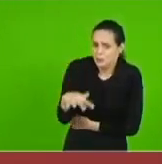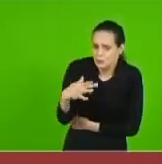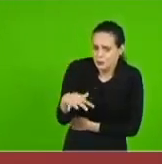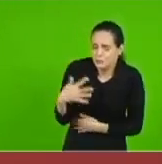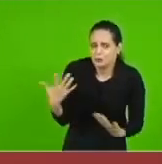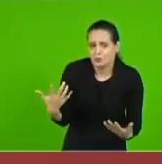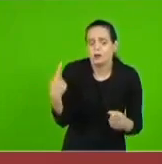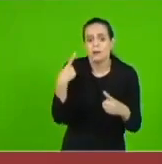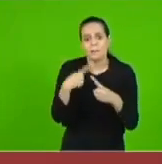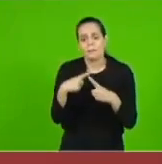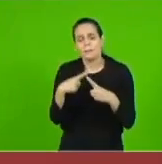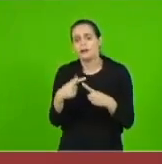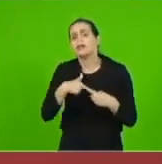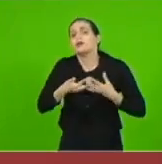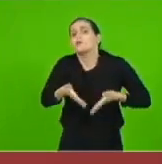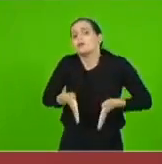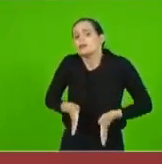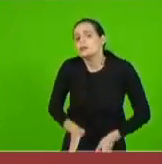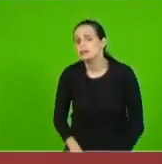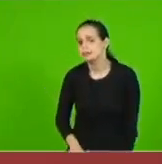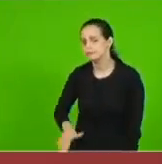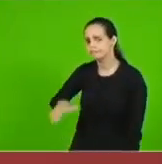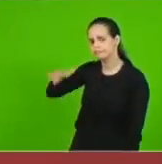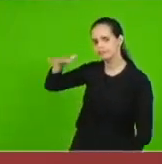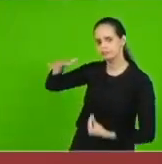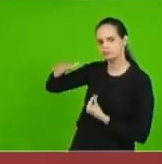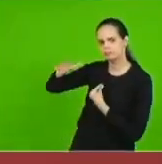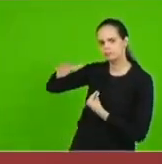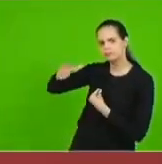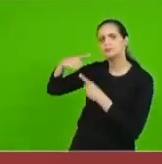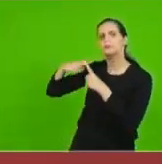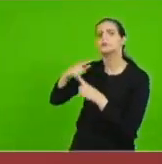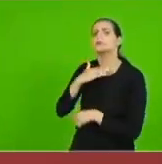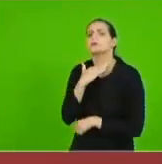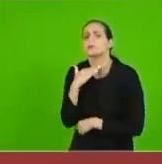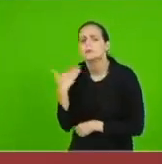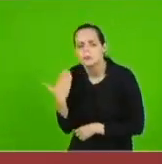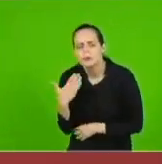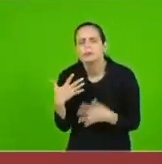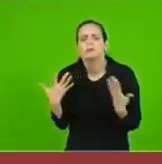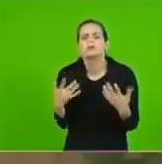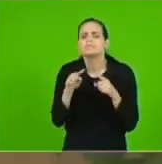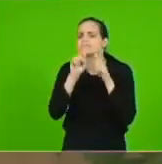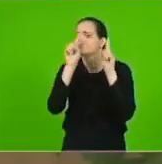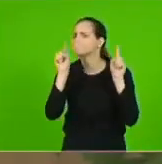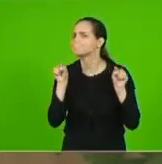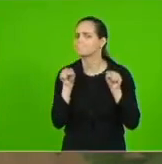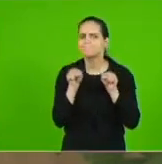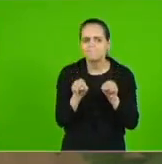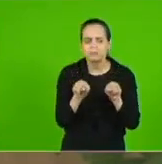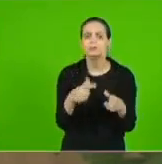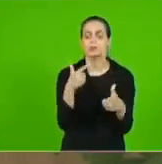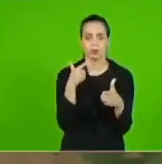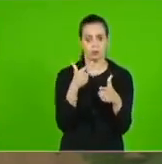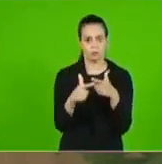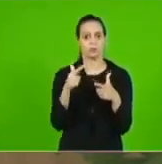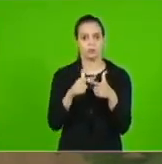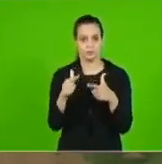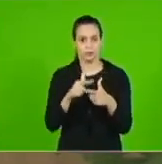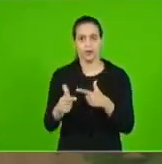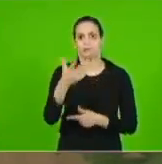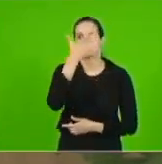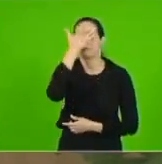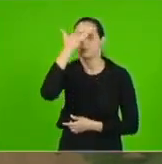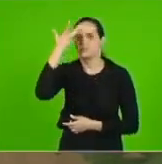not know, because they are born, they don't know why they are born, they live and die. So it is already a great problem for man.